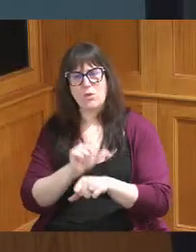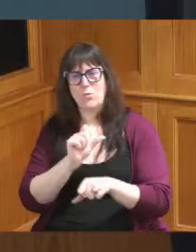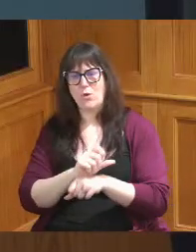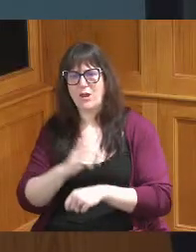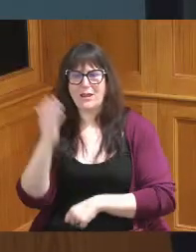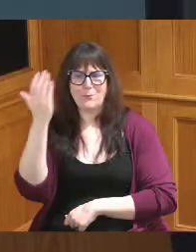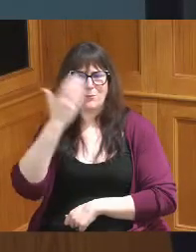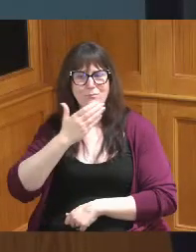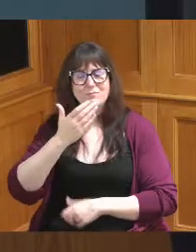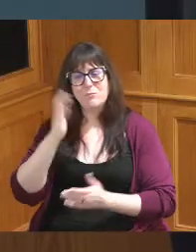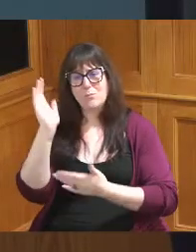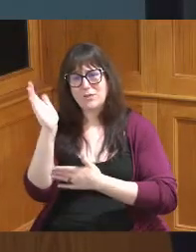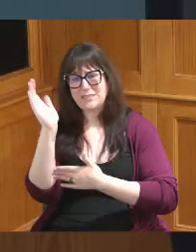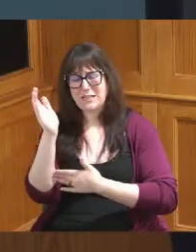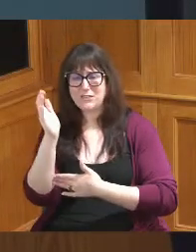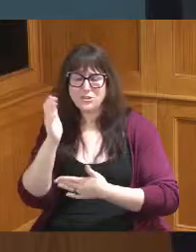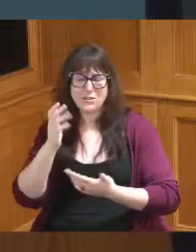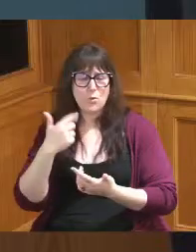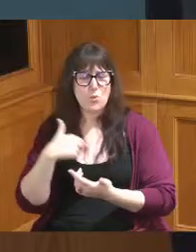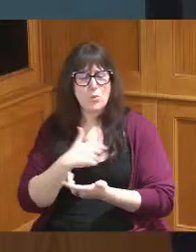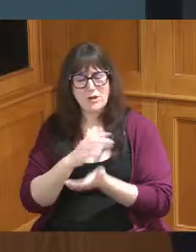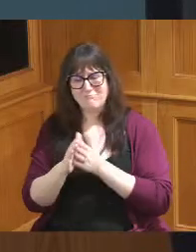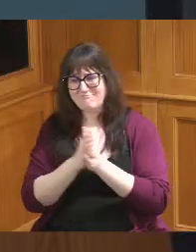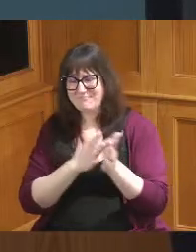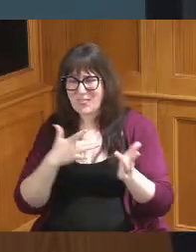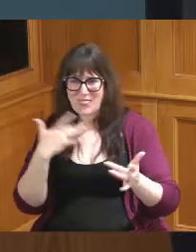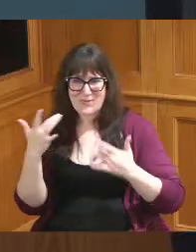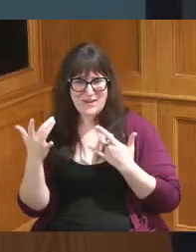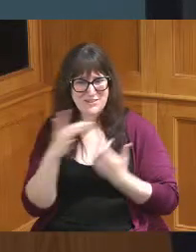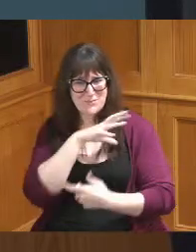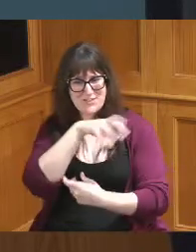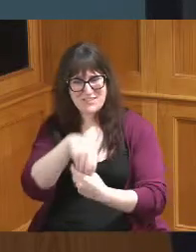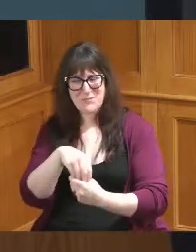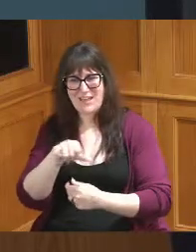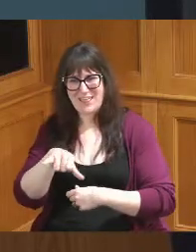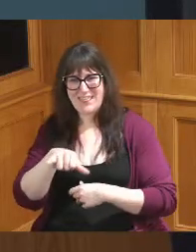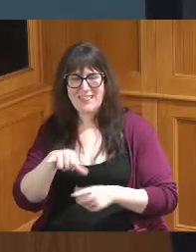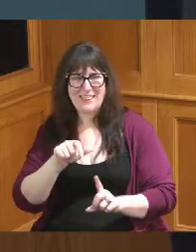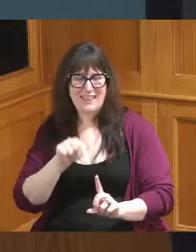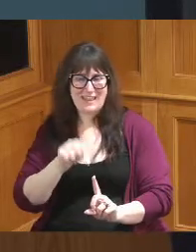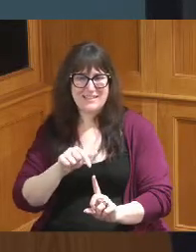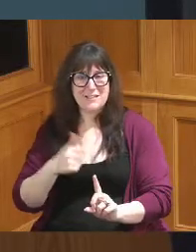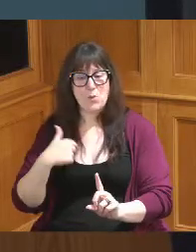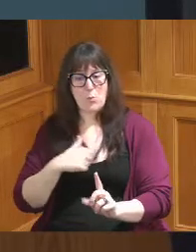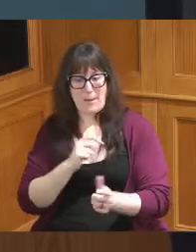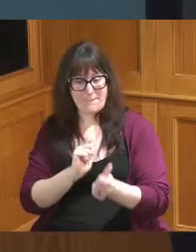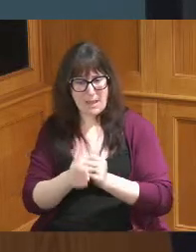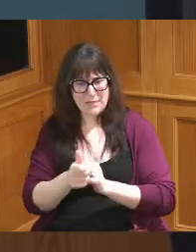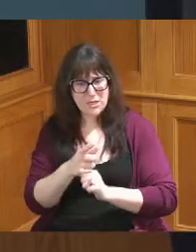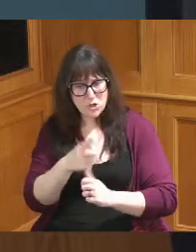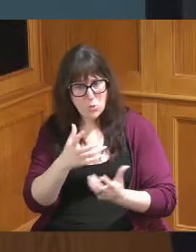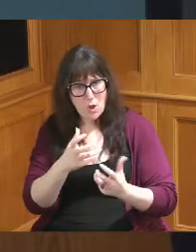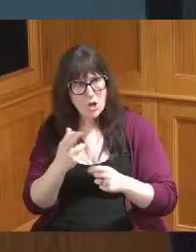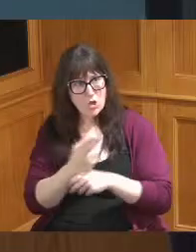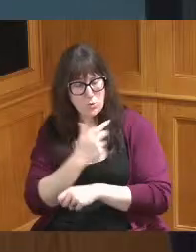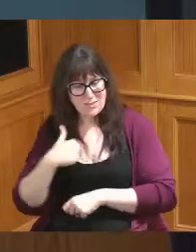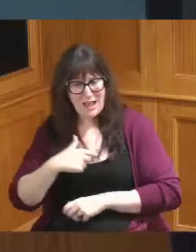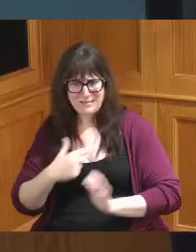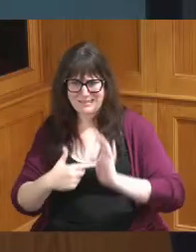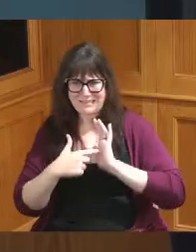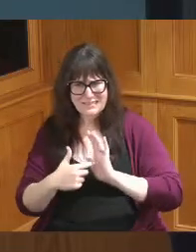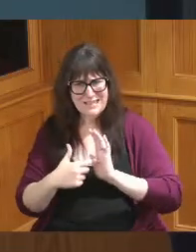it forward. We're really thrilled to be participating in this. And once we pass it, if you want to utilize us as an